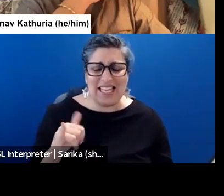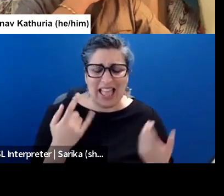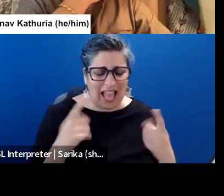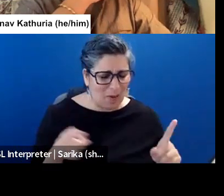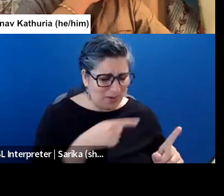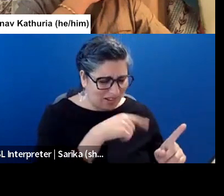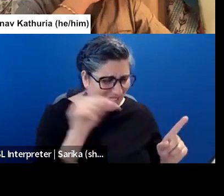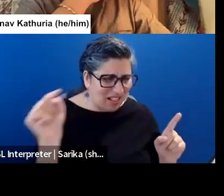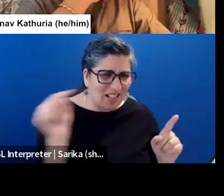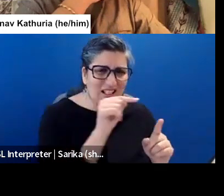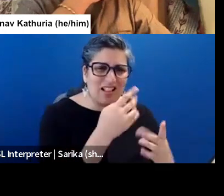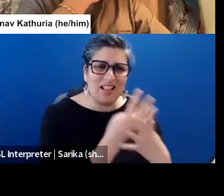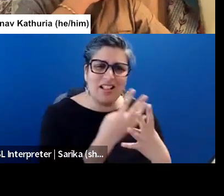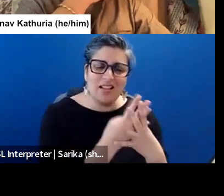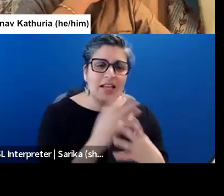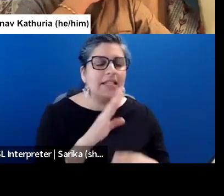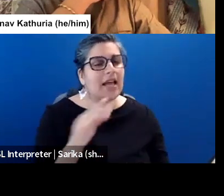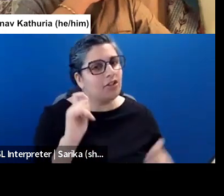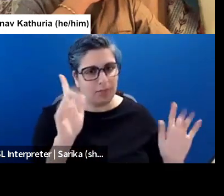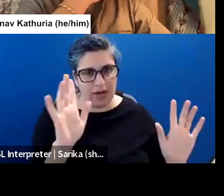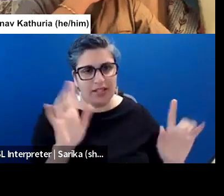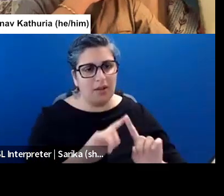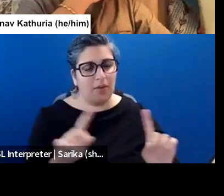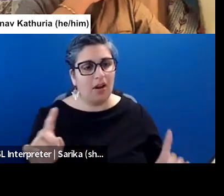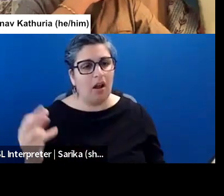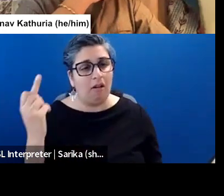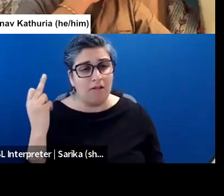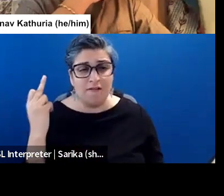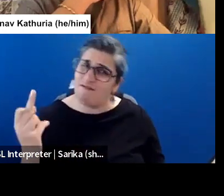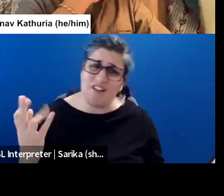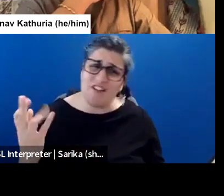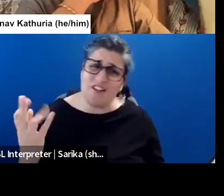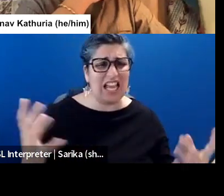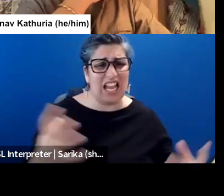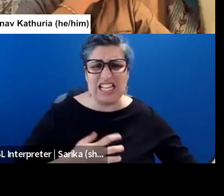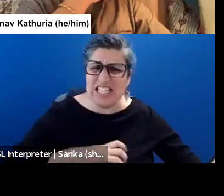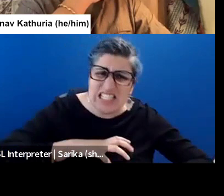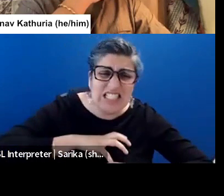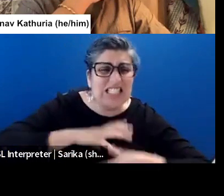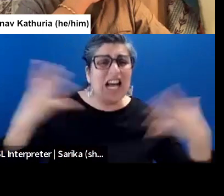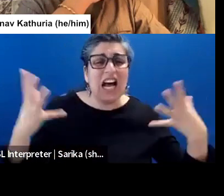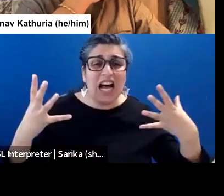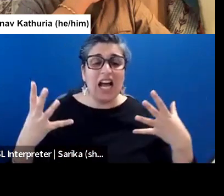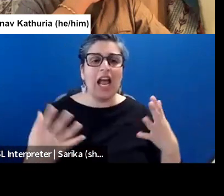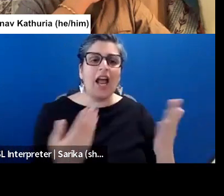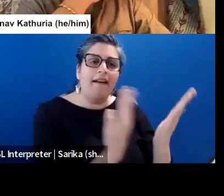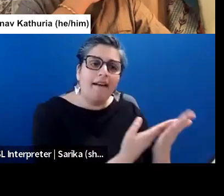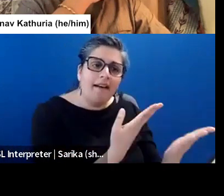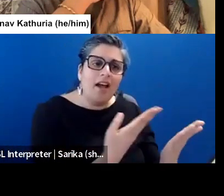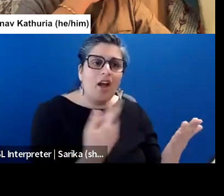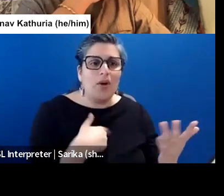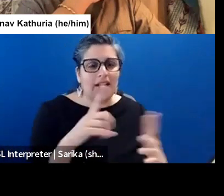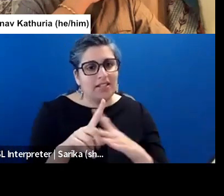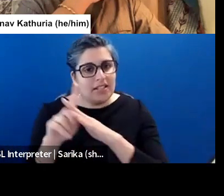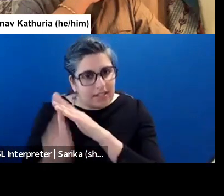is never surprising, but it is always fucking infuriating and just more evidence why we need to disappear